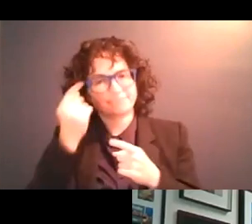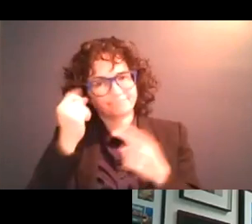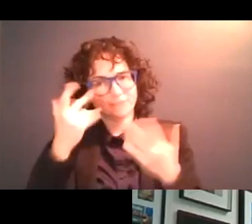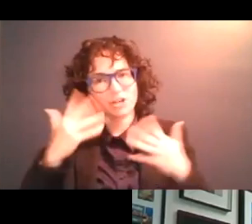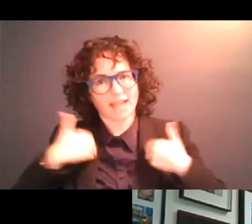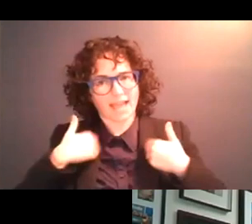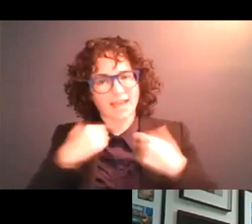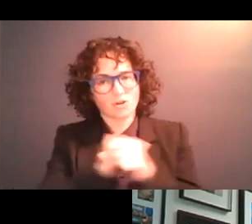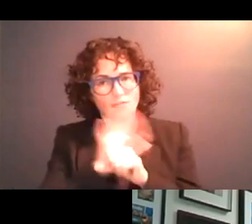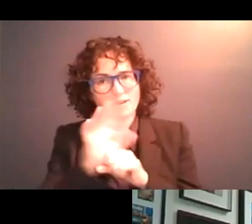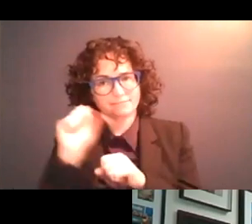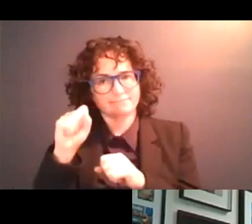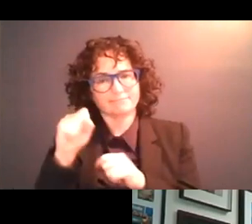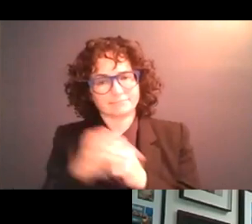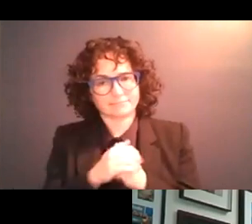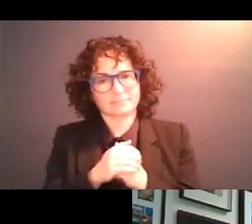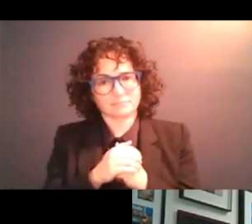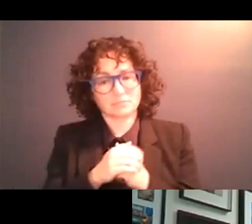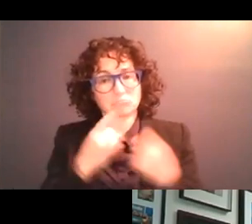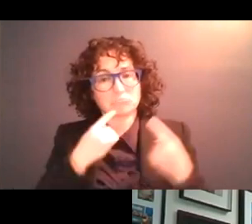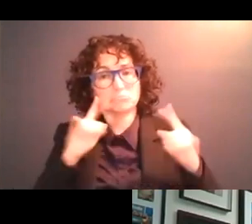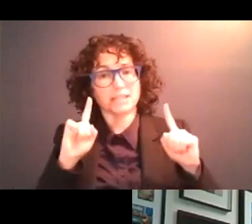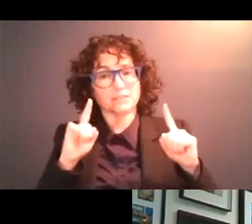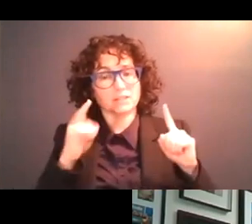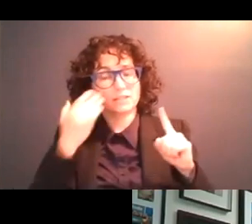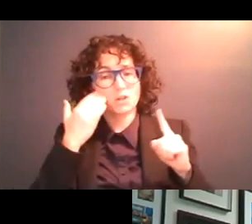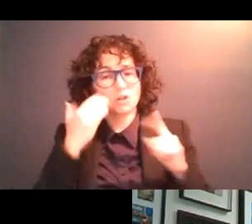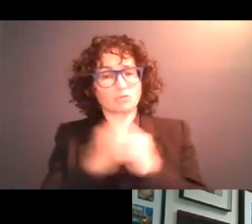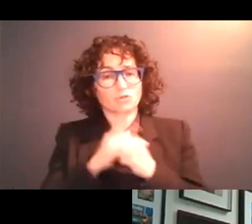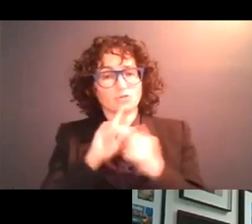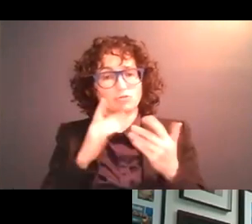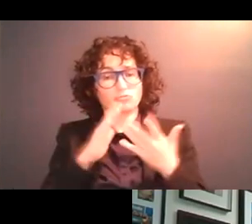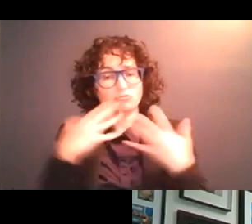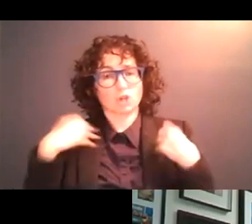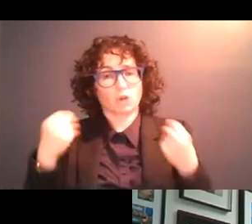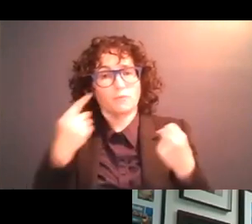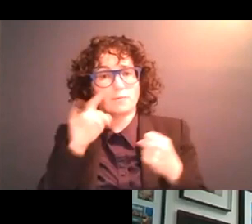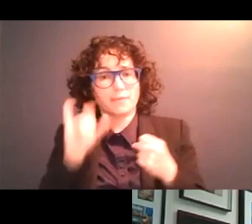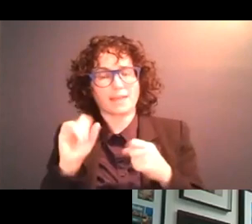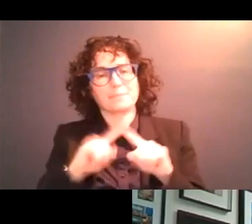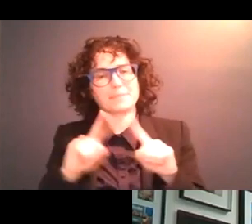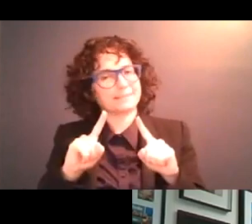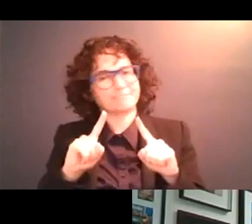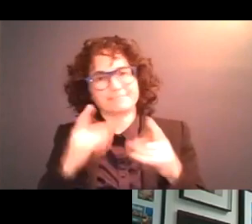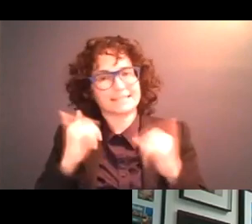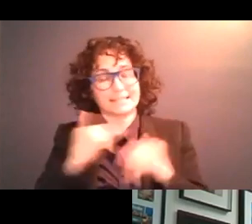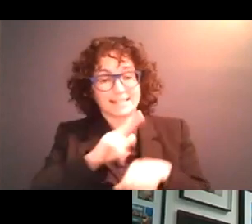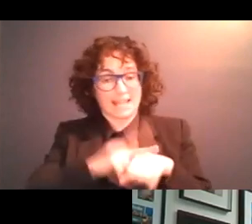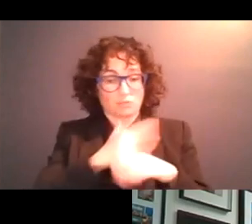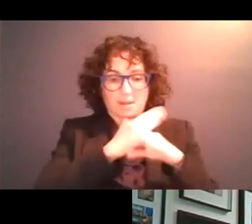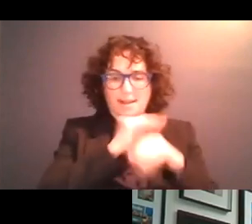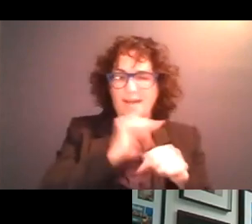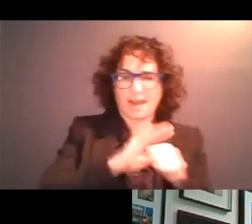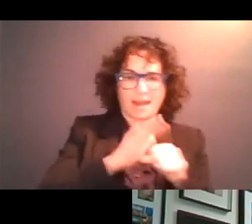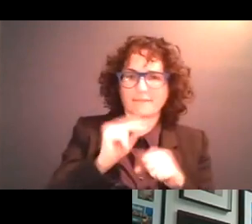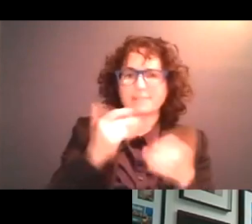the COVID-19 and successfully, you got over and recuperated, that natural protection is not enough. So